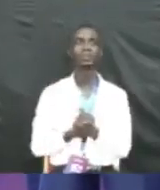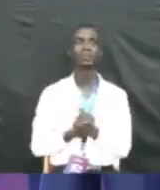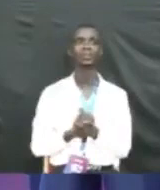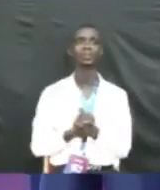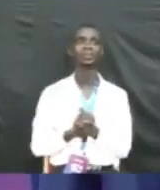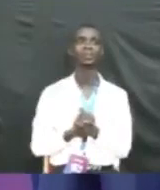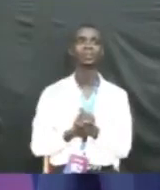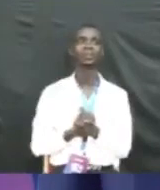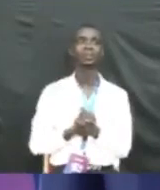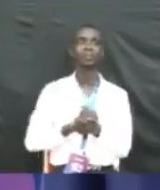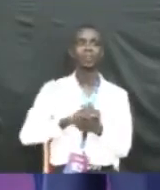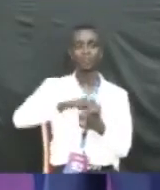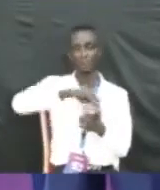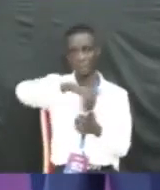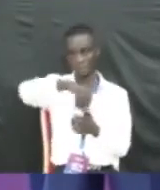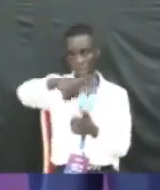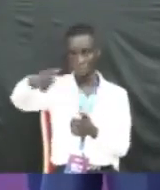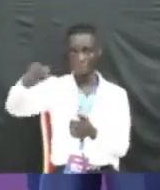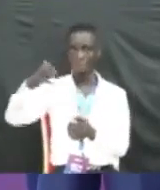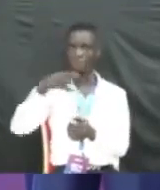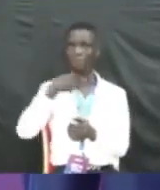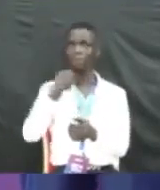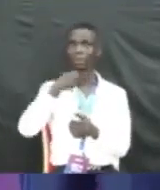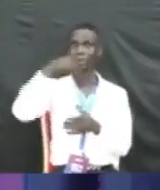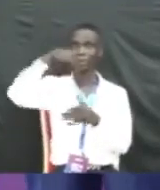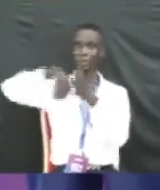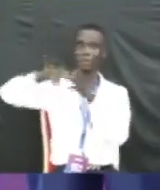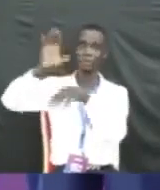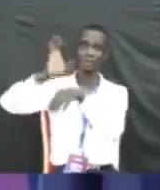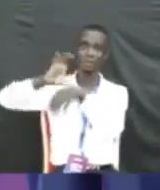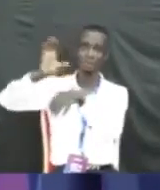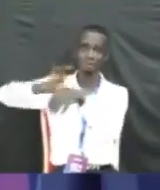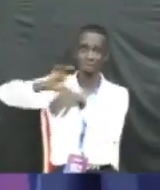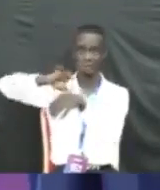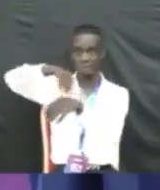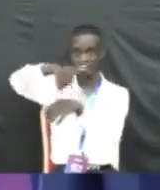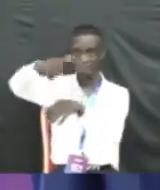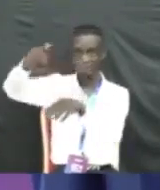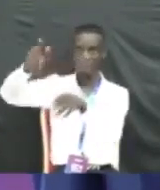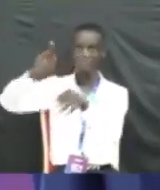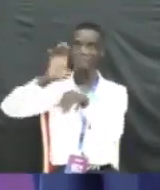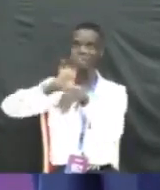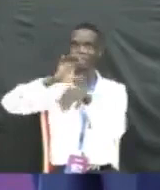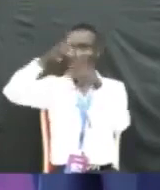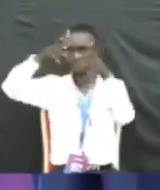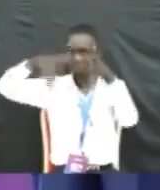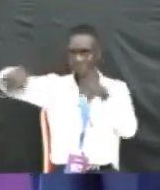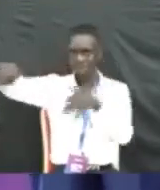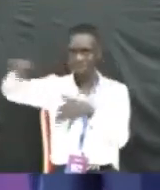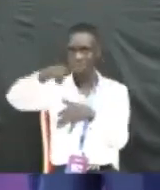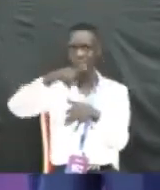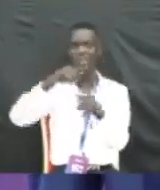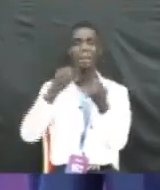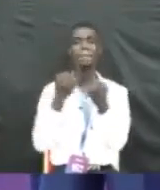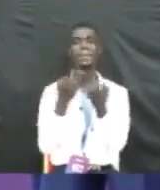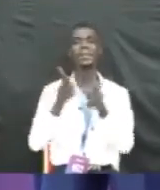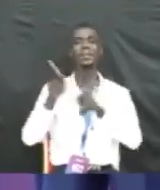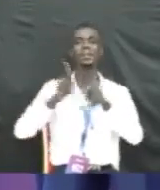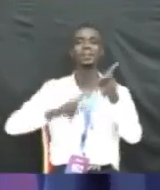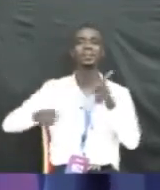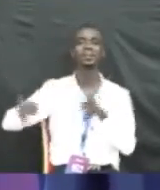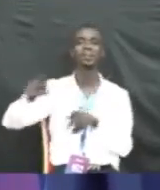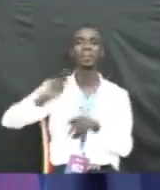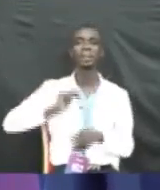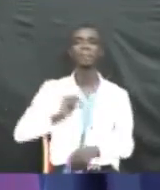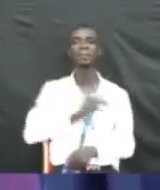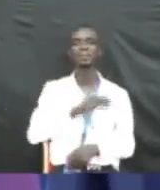all ministers of the church, and to you all counselors, and to the millions of the entire